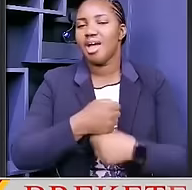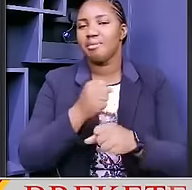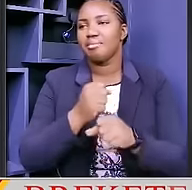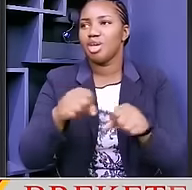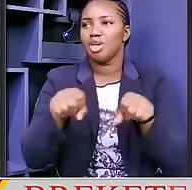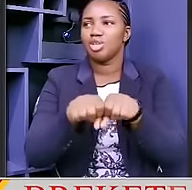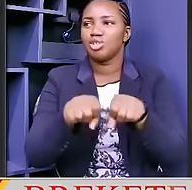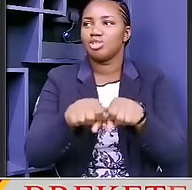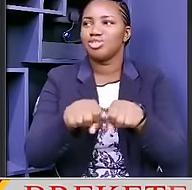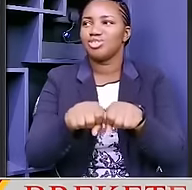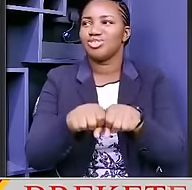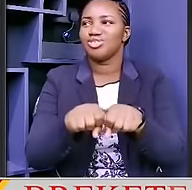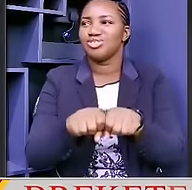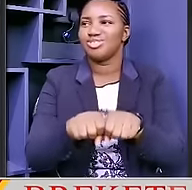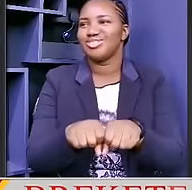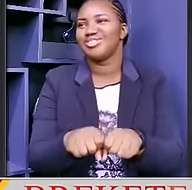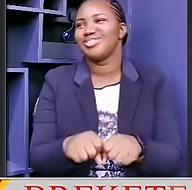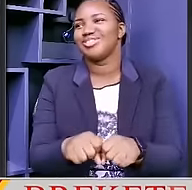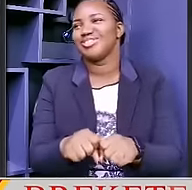Me and mama plan am.